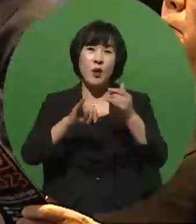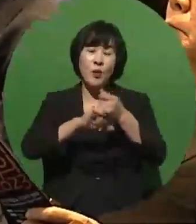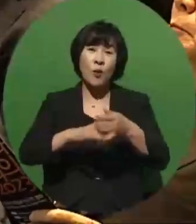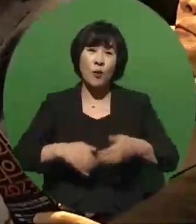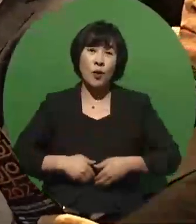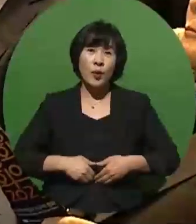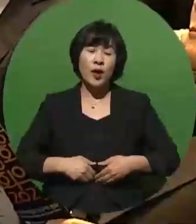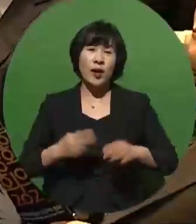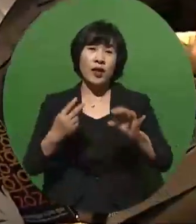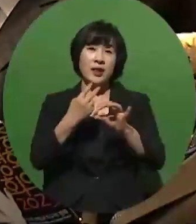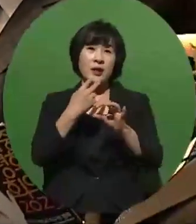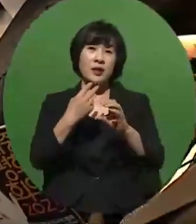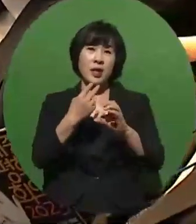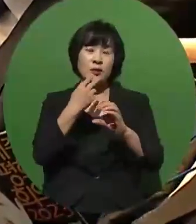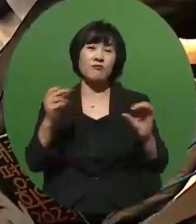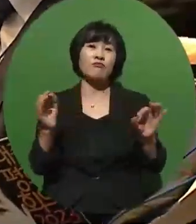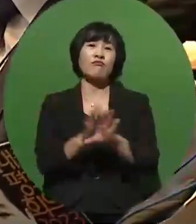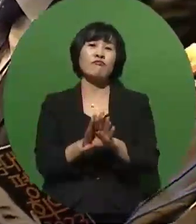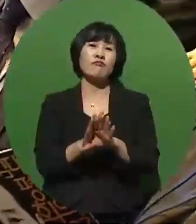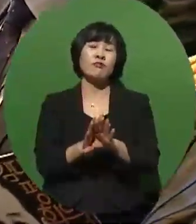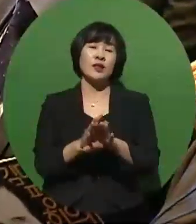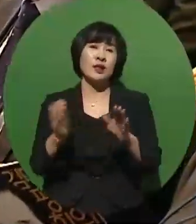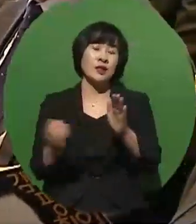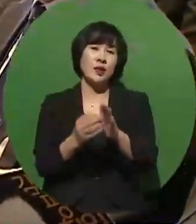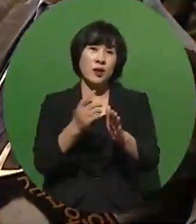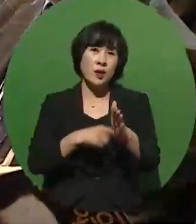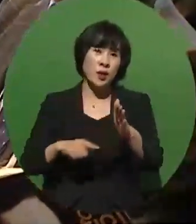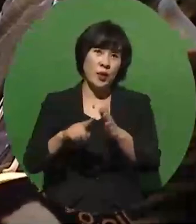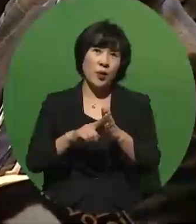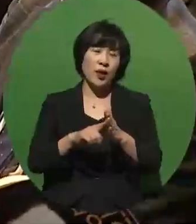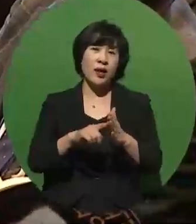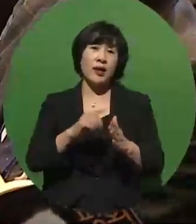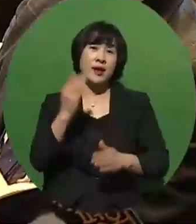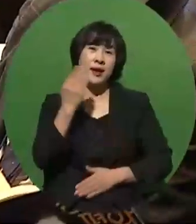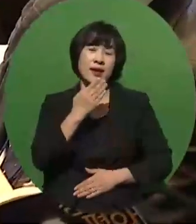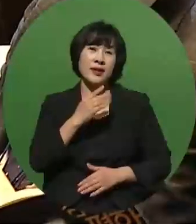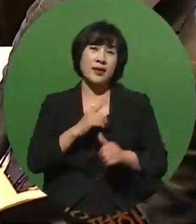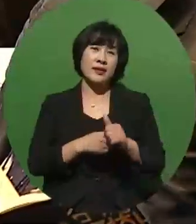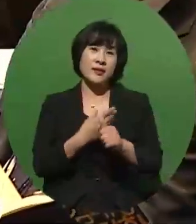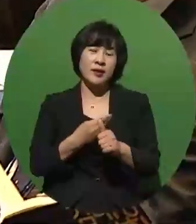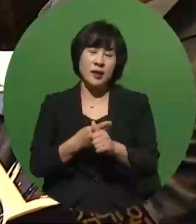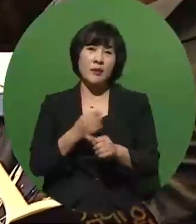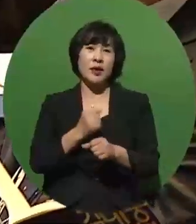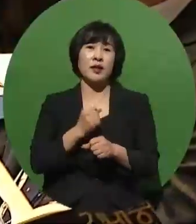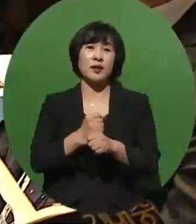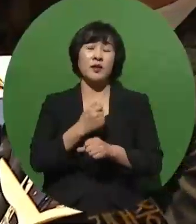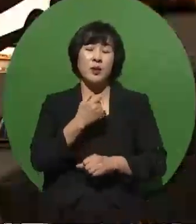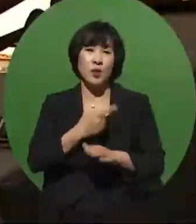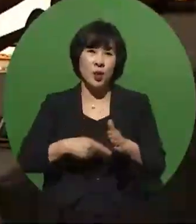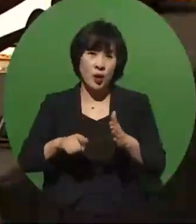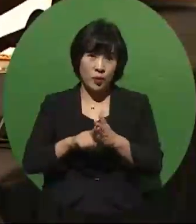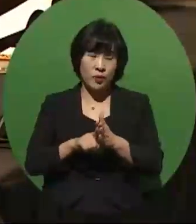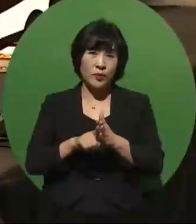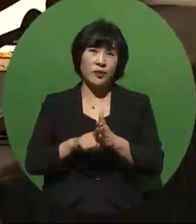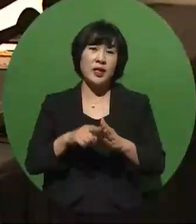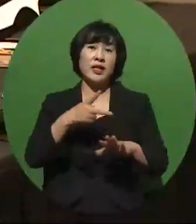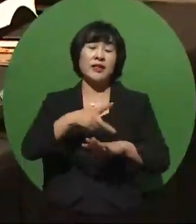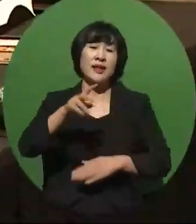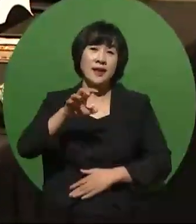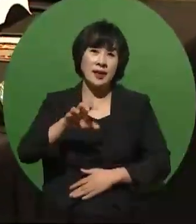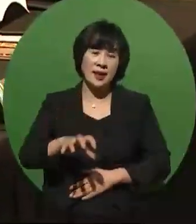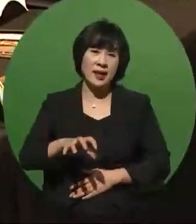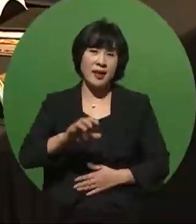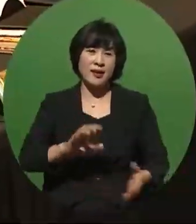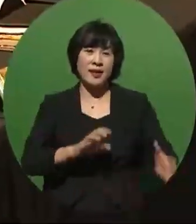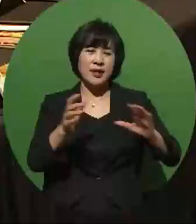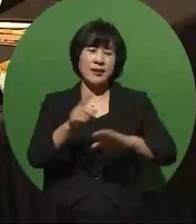honor President Kim's peace spirit. And above all, we are committed to realization of the theme of the Kim Dae-jung